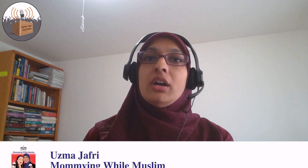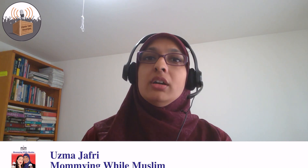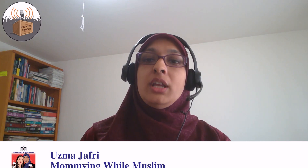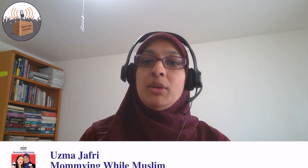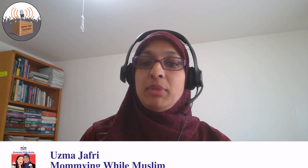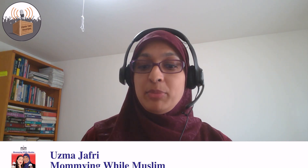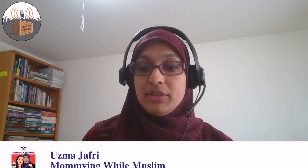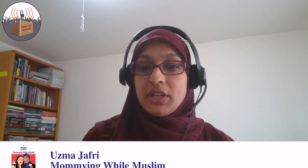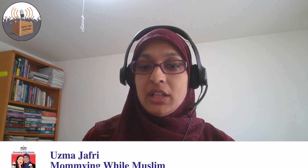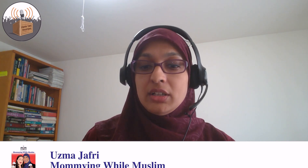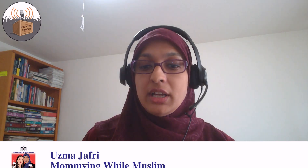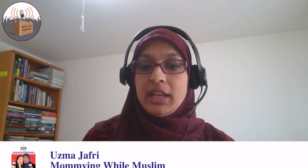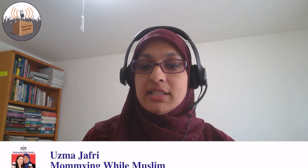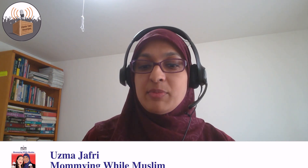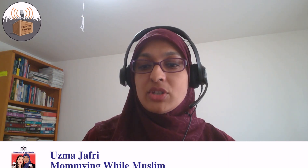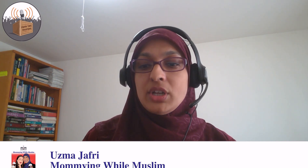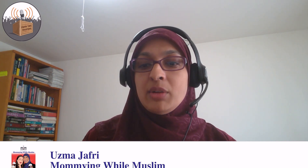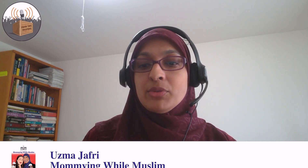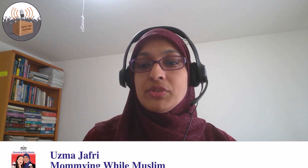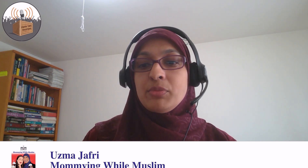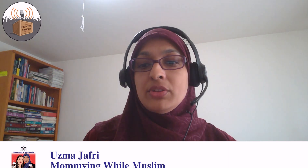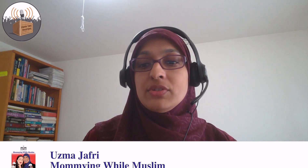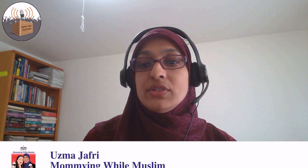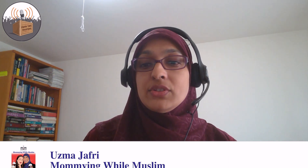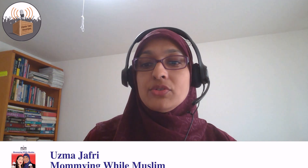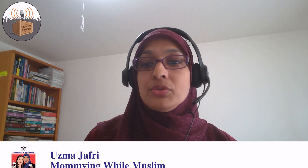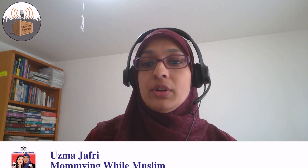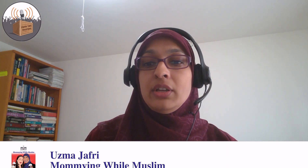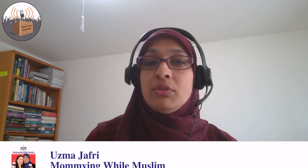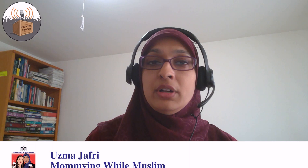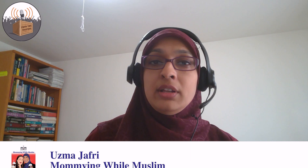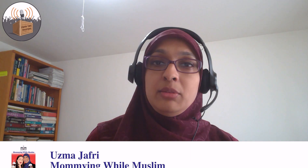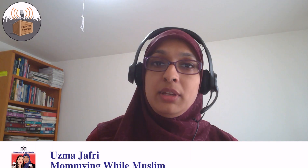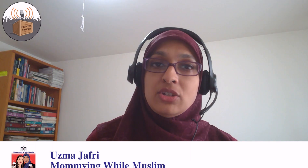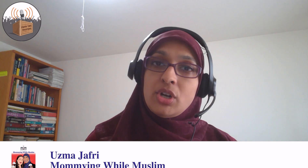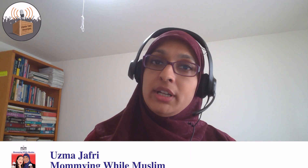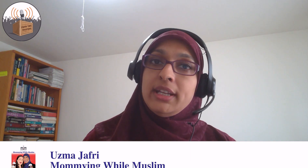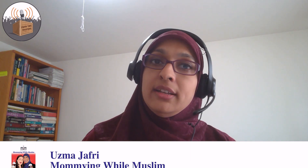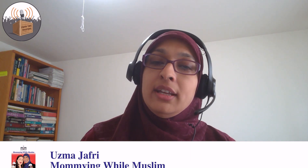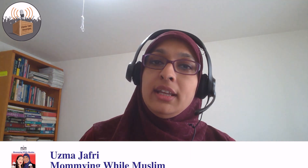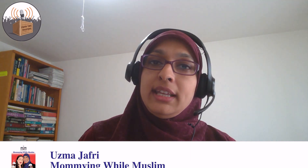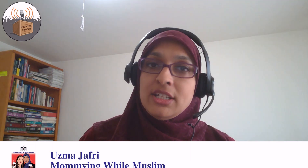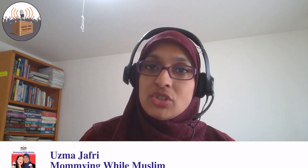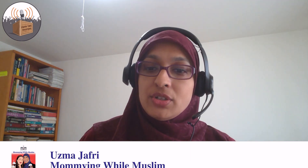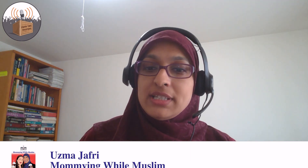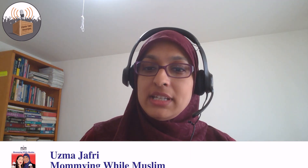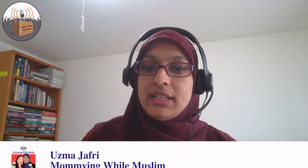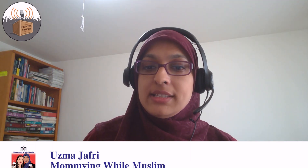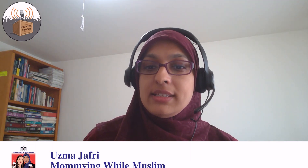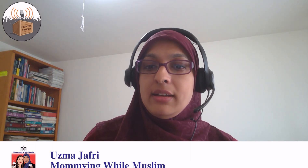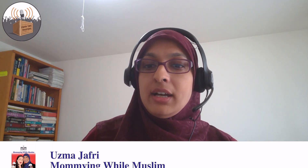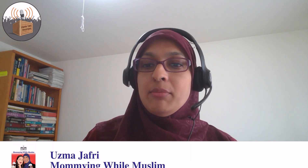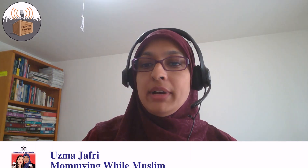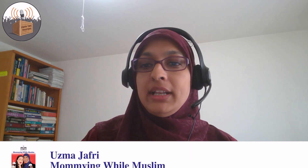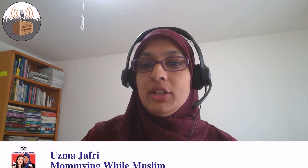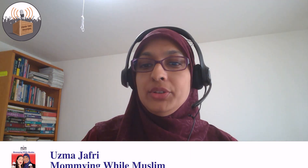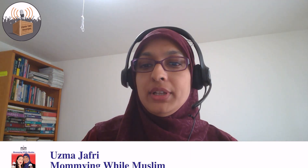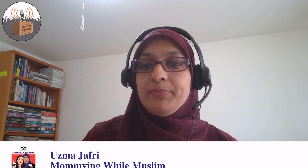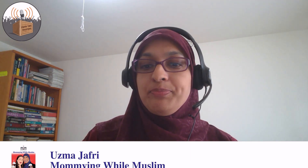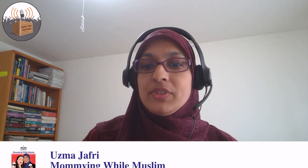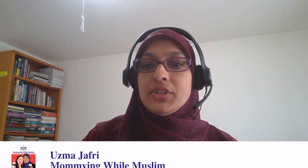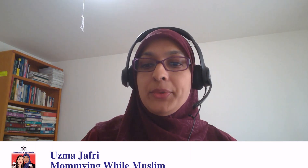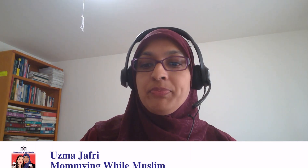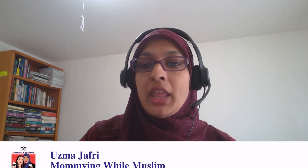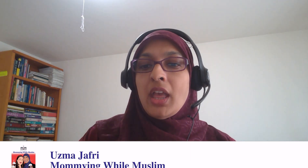for our people of color, and especially our Muslim brothers and sisters who are inordinately being targeted in certain states, mine